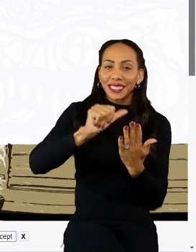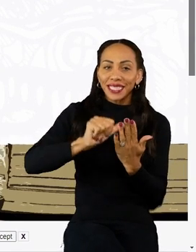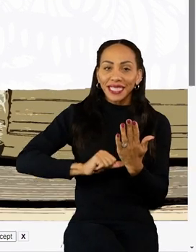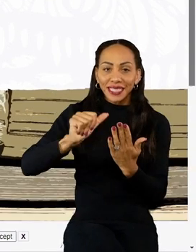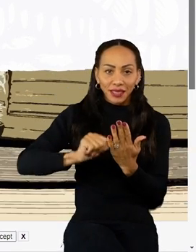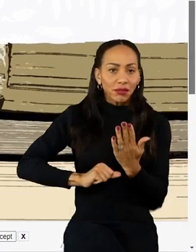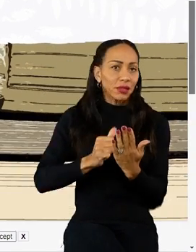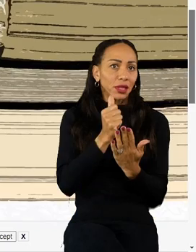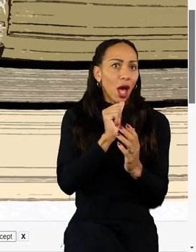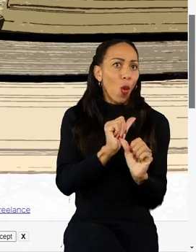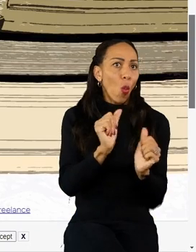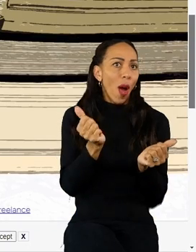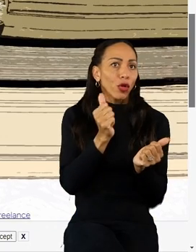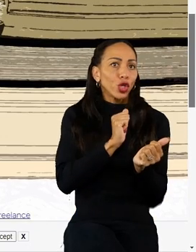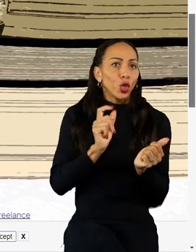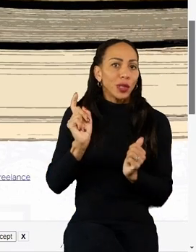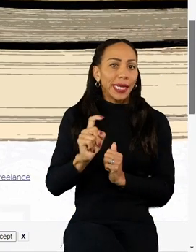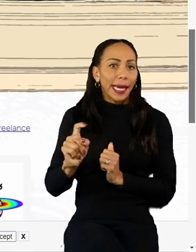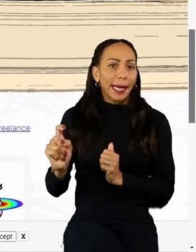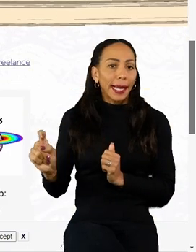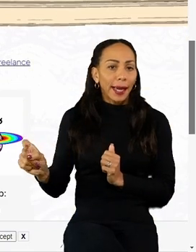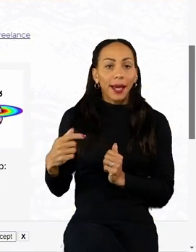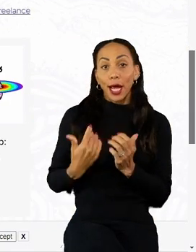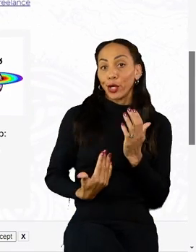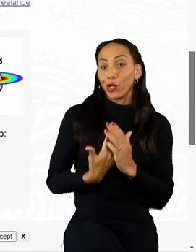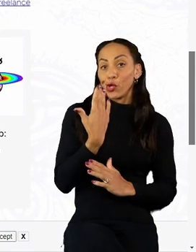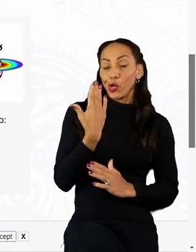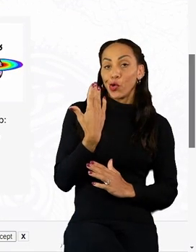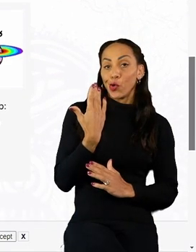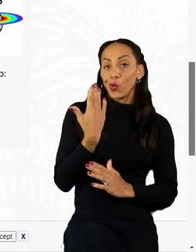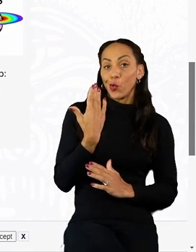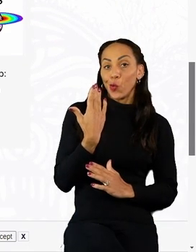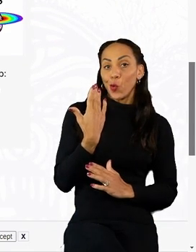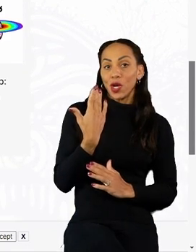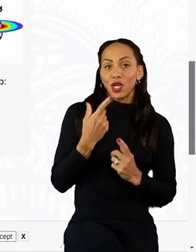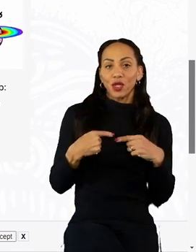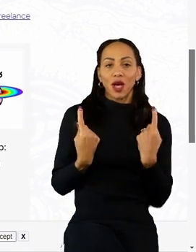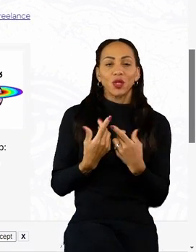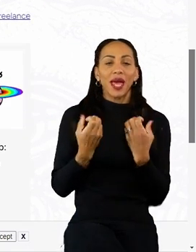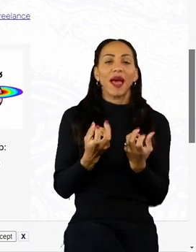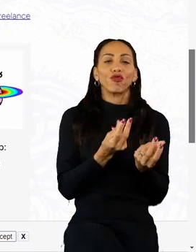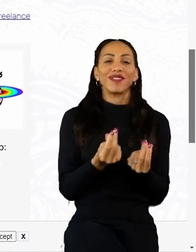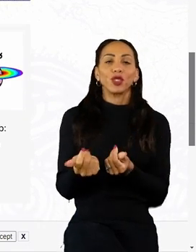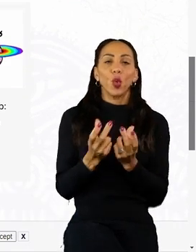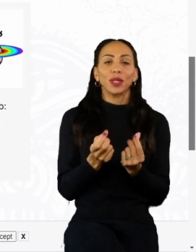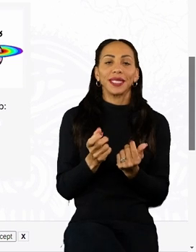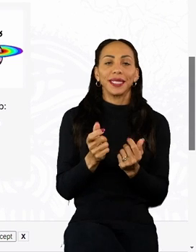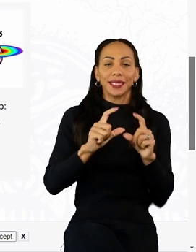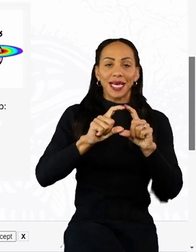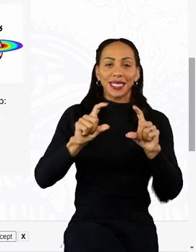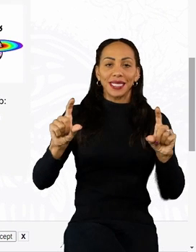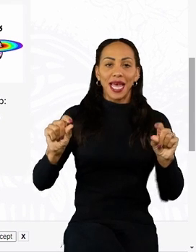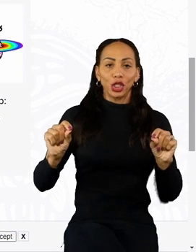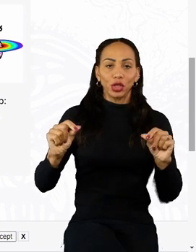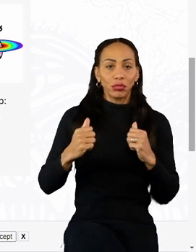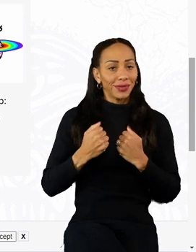You can keep scrolling. We've got our listings, which are well used by the sector. And new to us